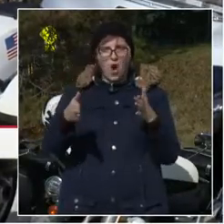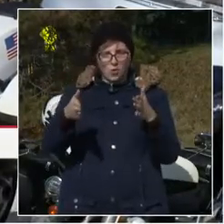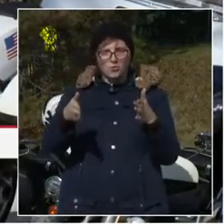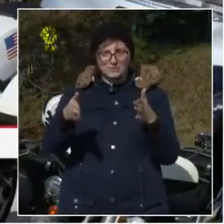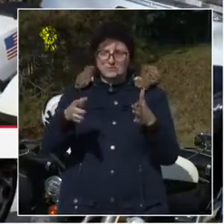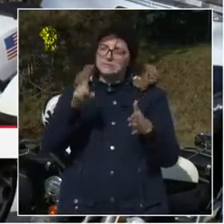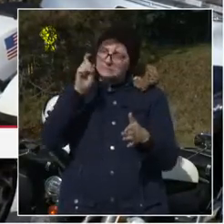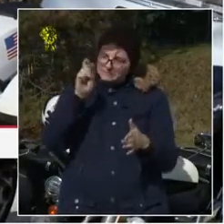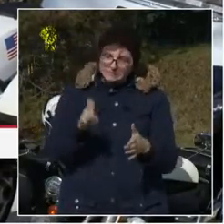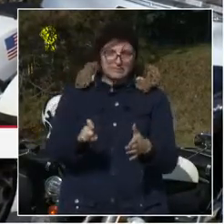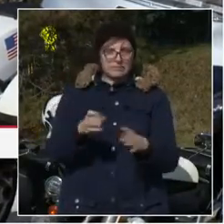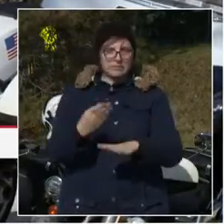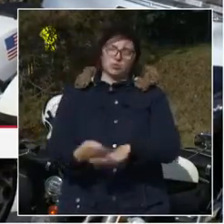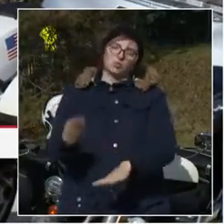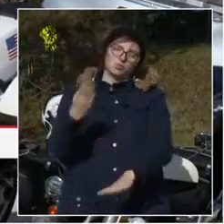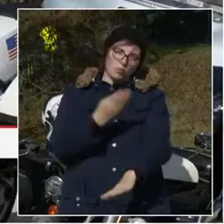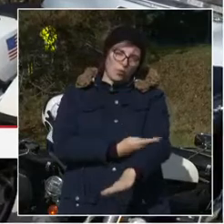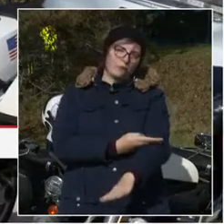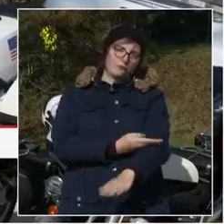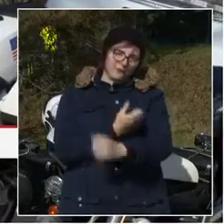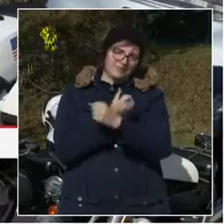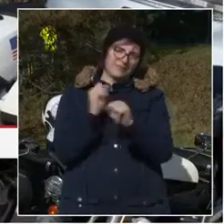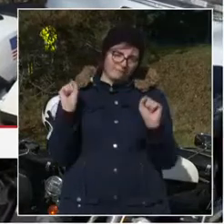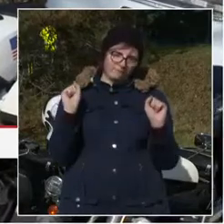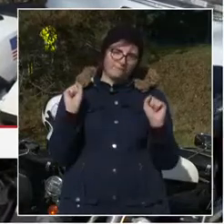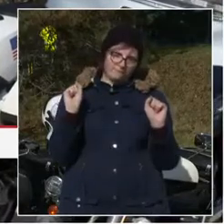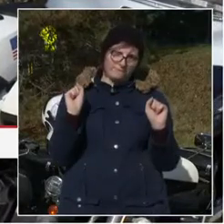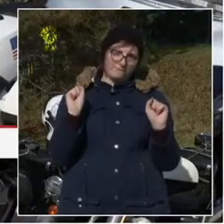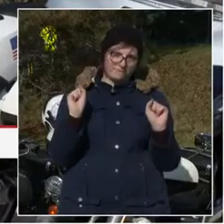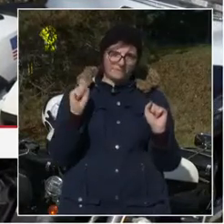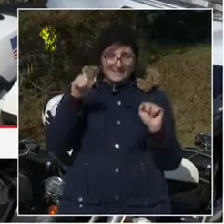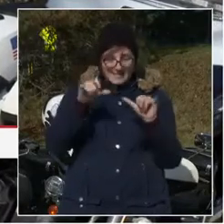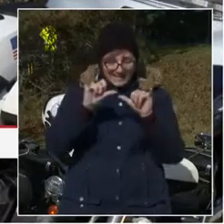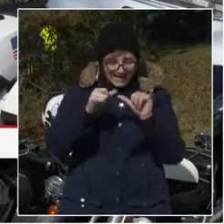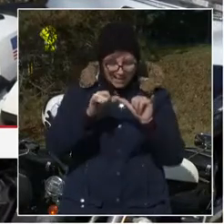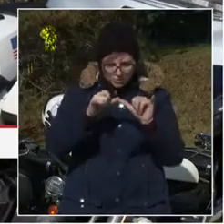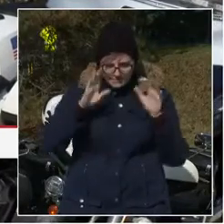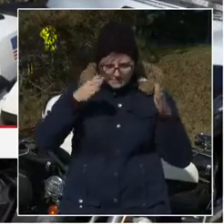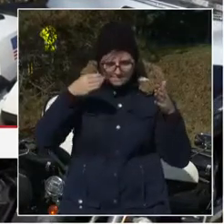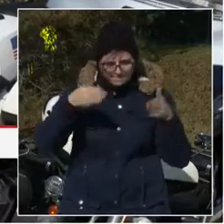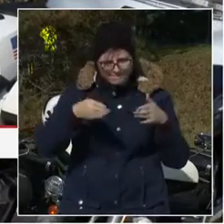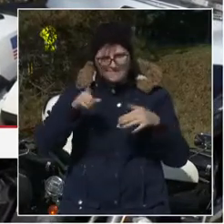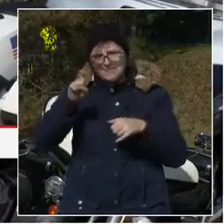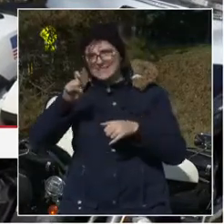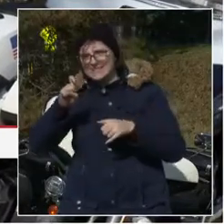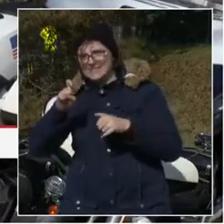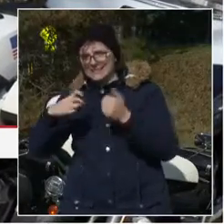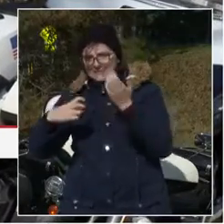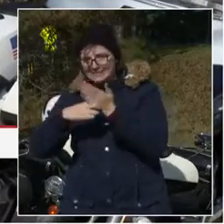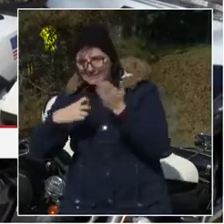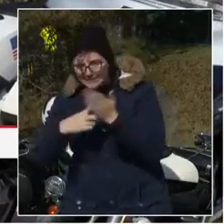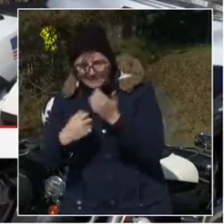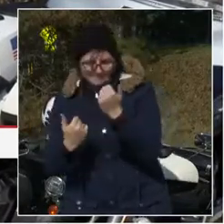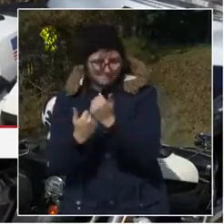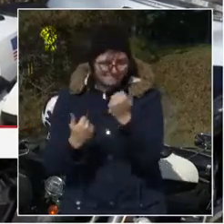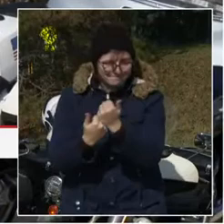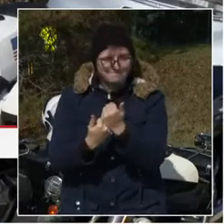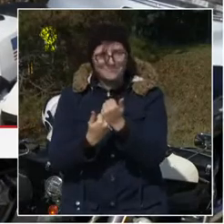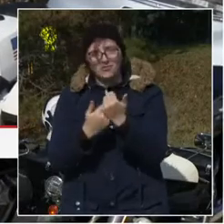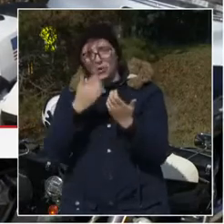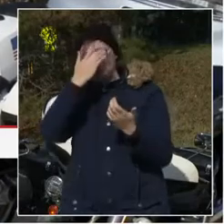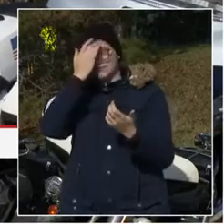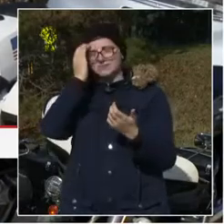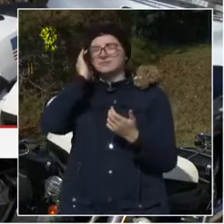that needs our improving. It needs our engineering work. It needs our enforcement work, but it